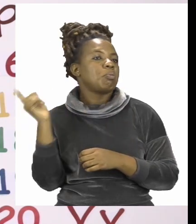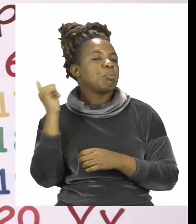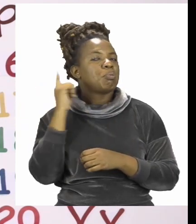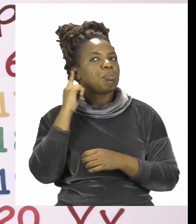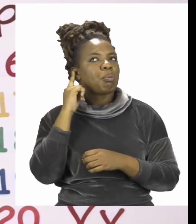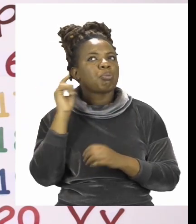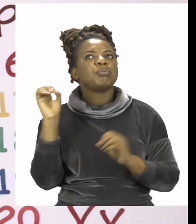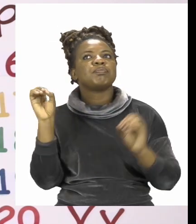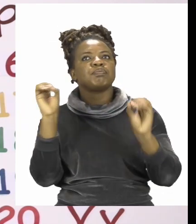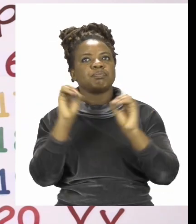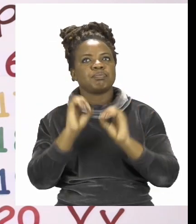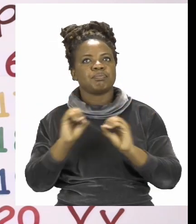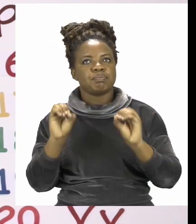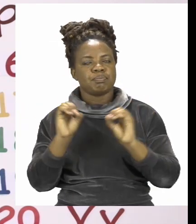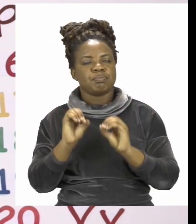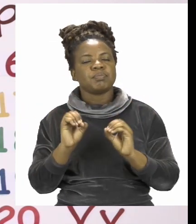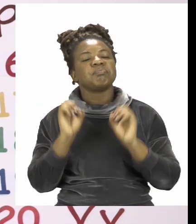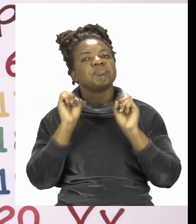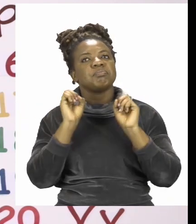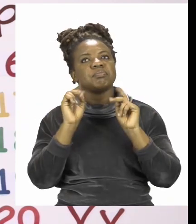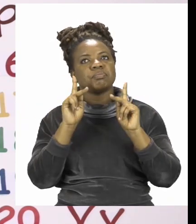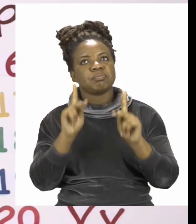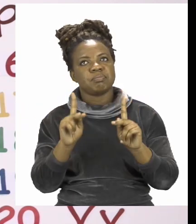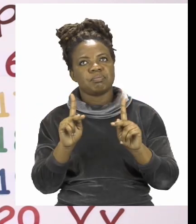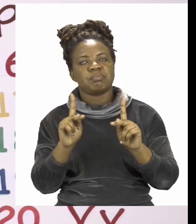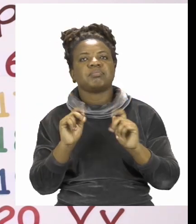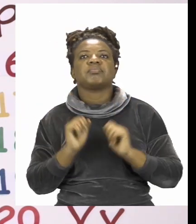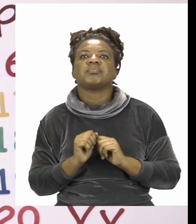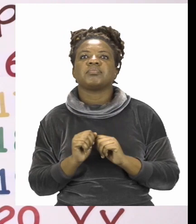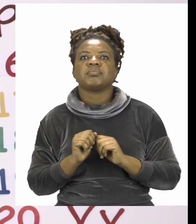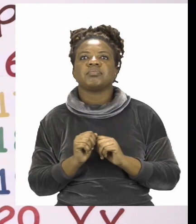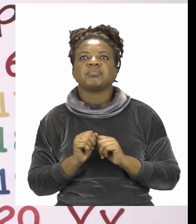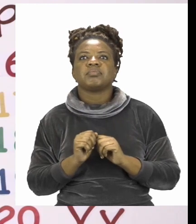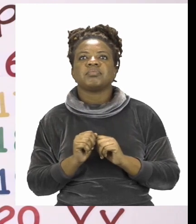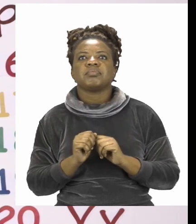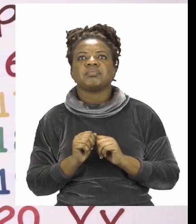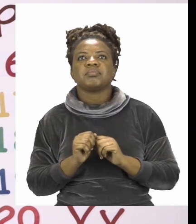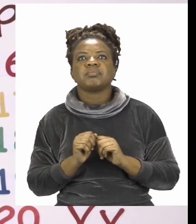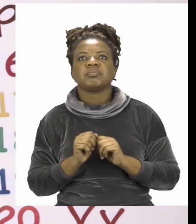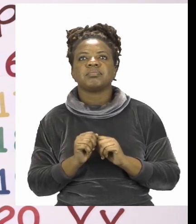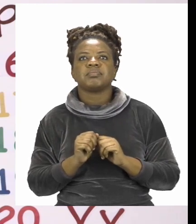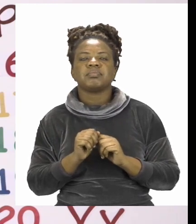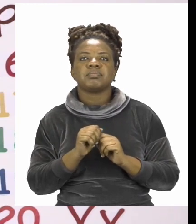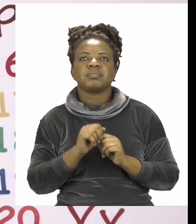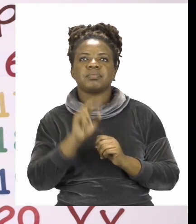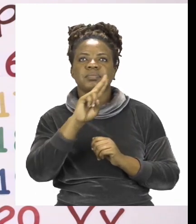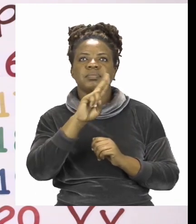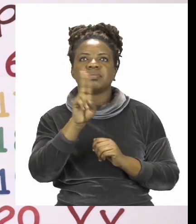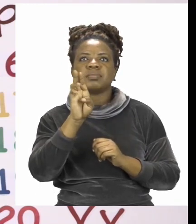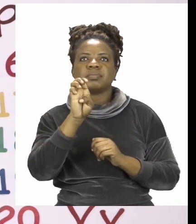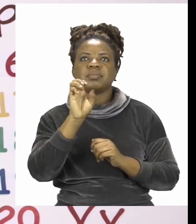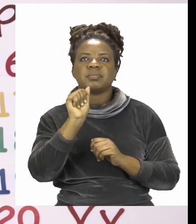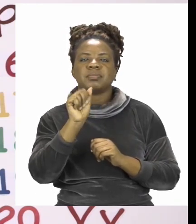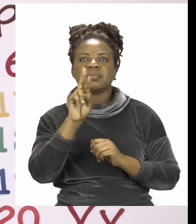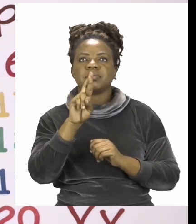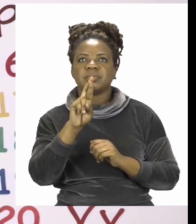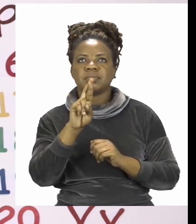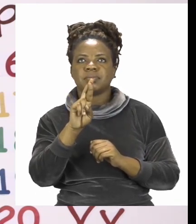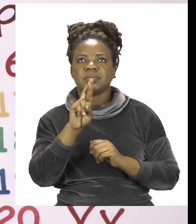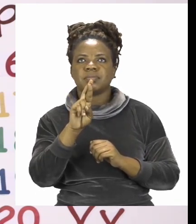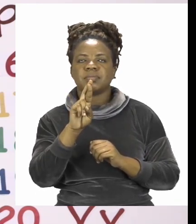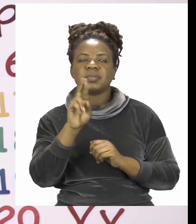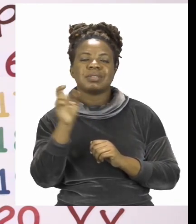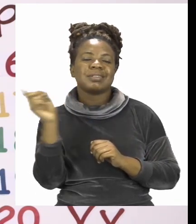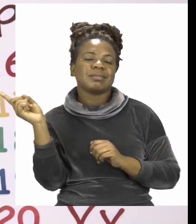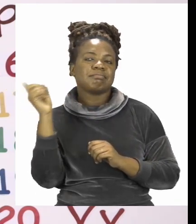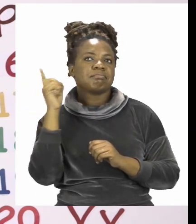because they use their other senses. So please match the word hear with the